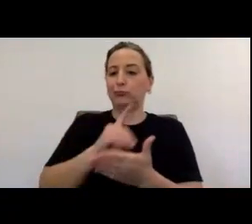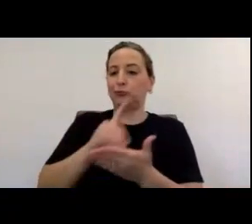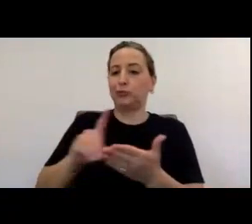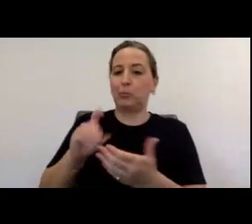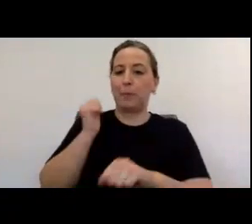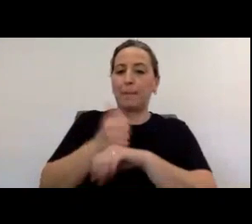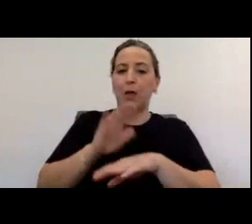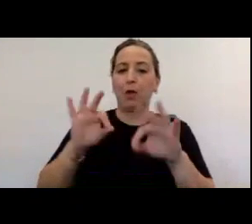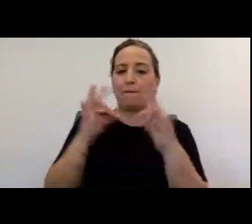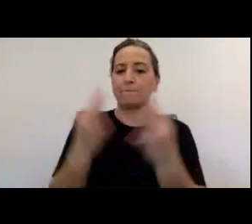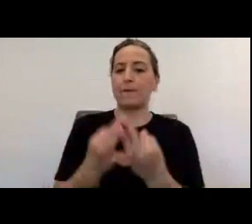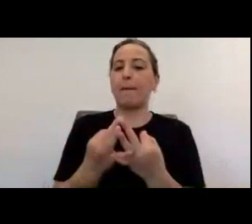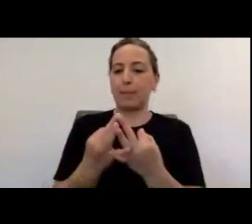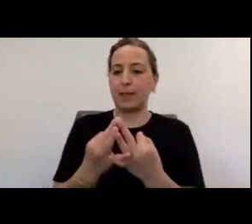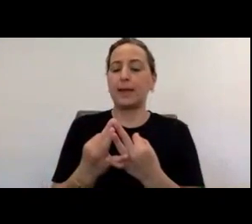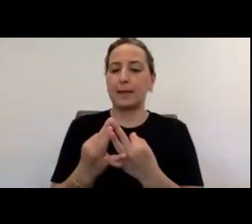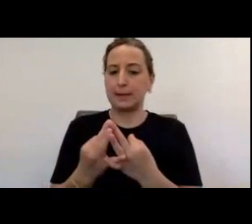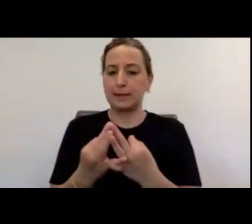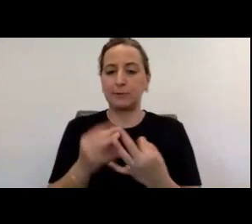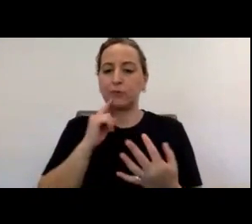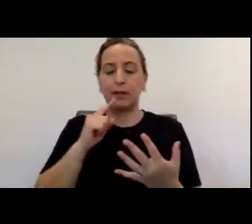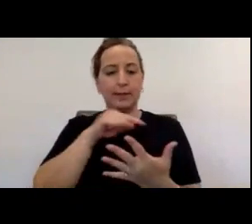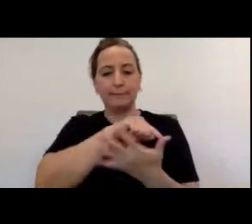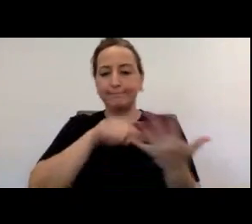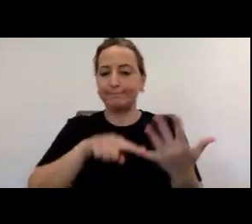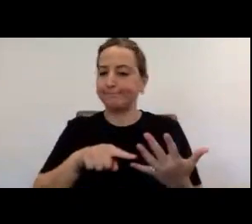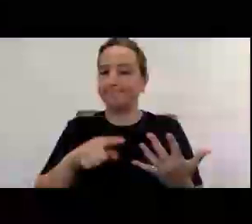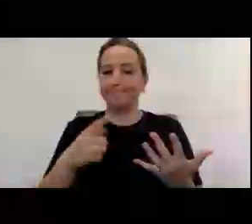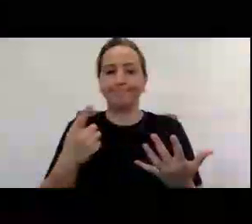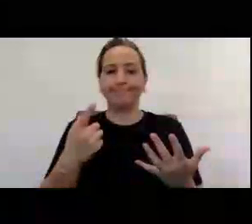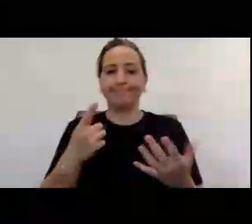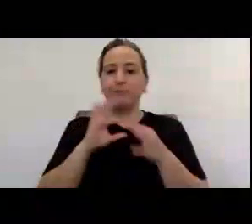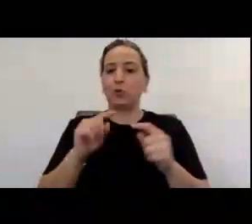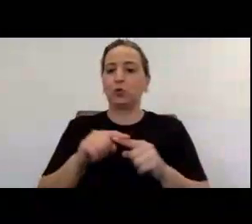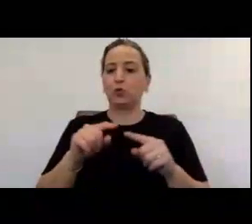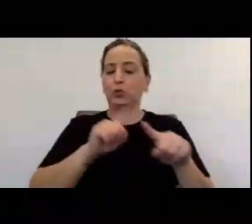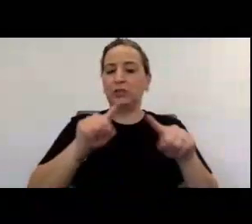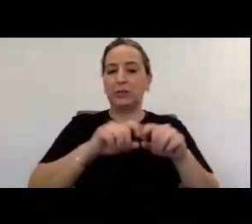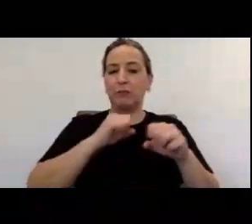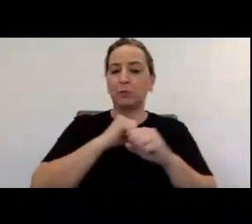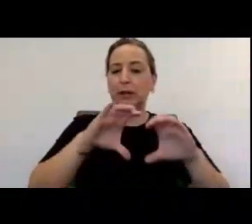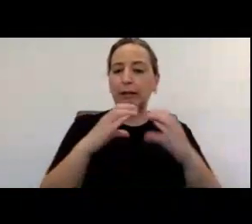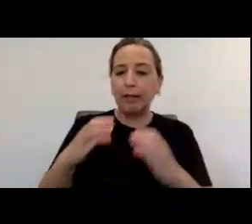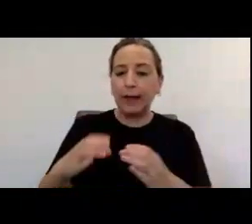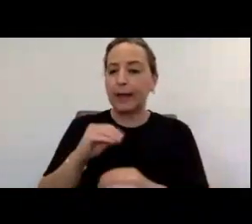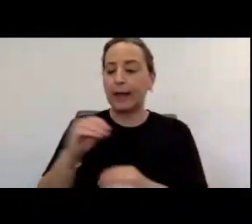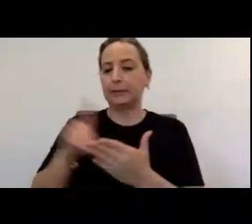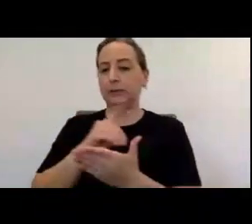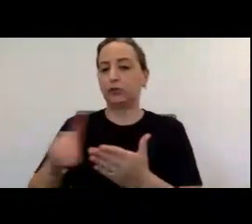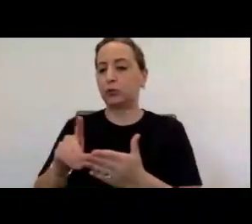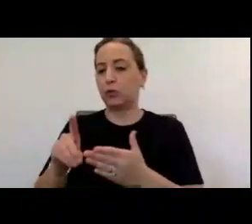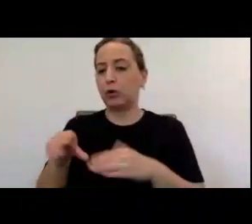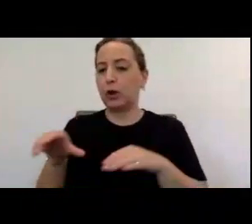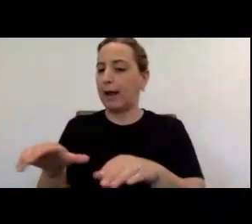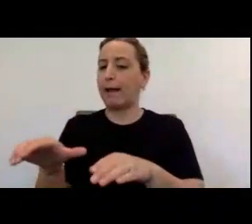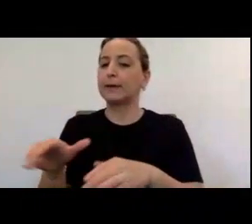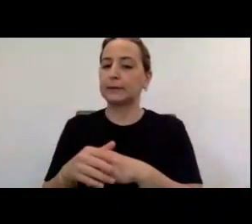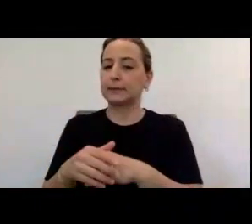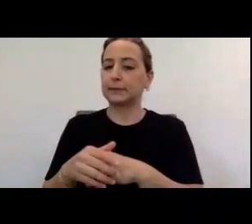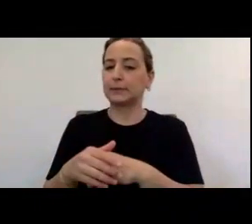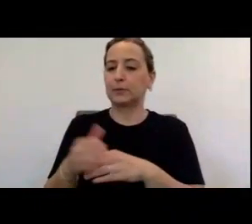that are across various protected classes and different types of discriminatory acts that we've covered earlier